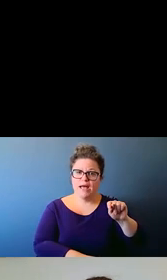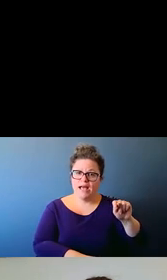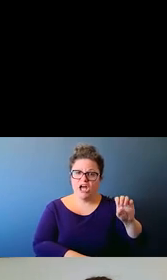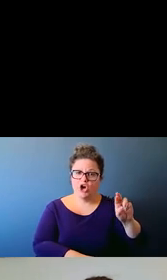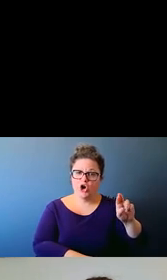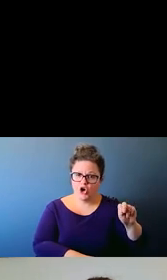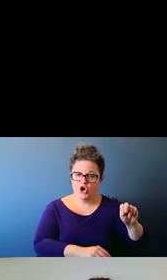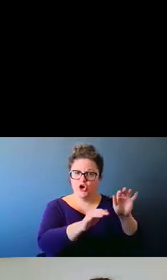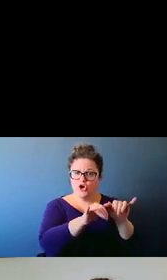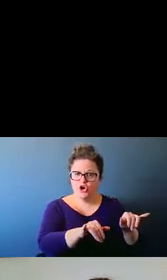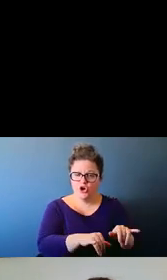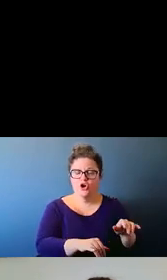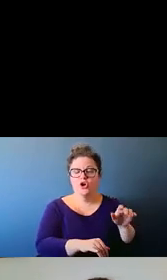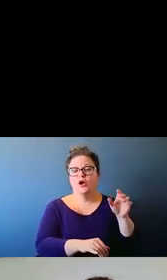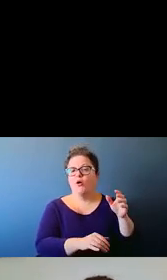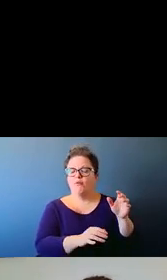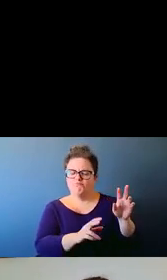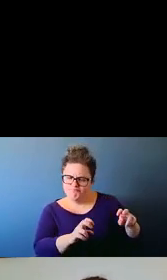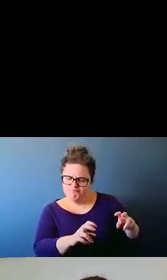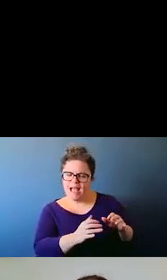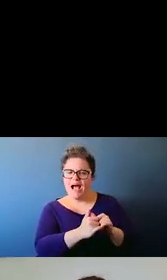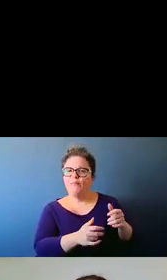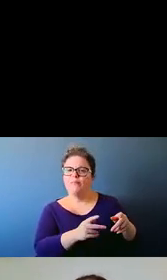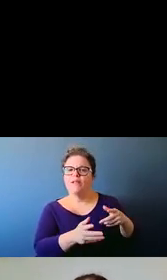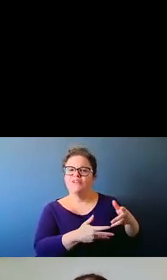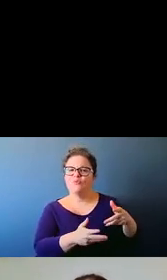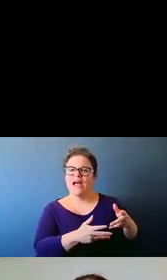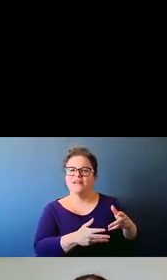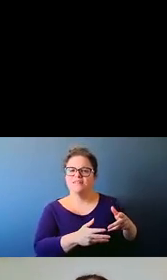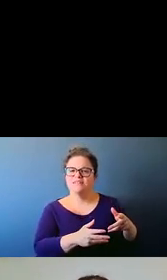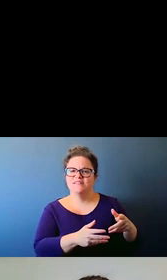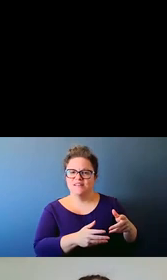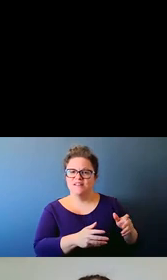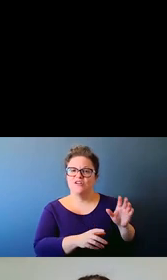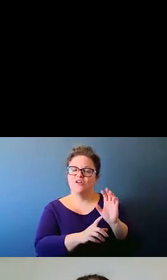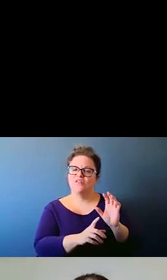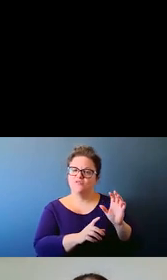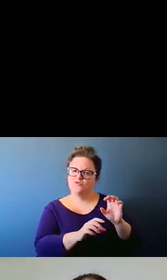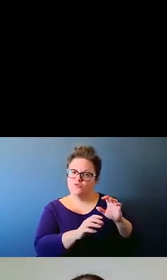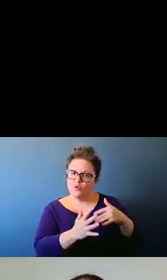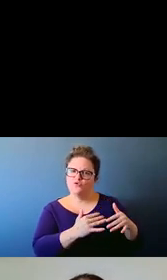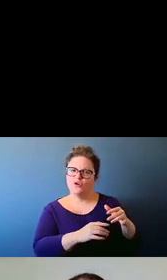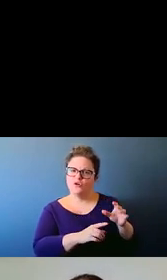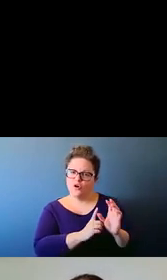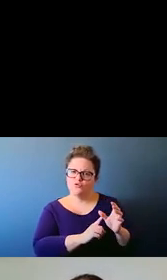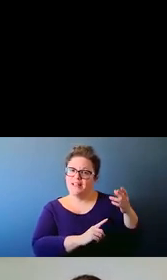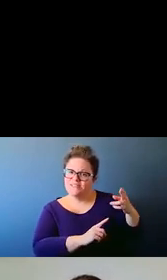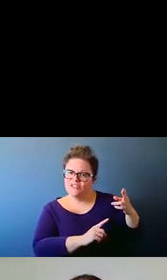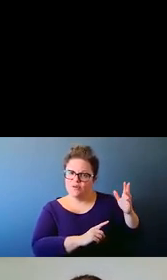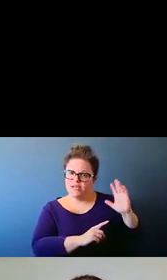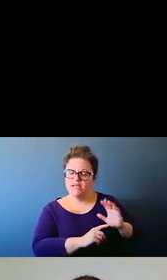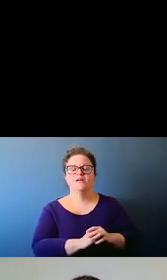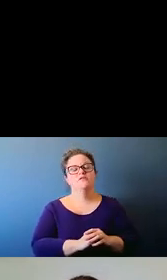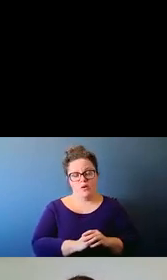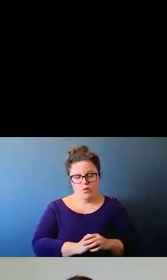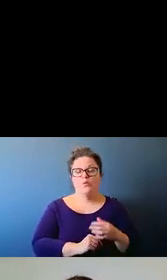different people interact and social and cultural history. So we really are huge in scope. We are